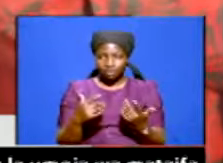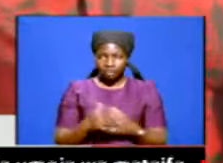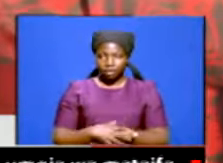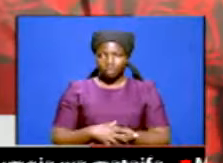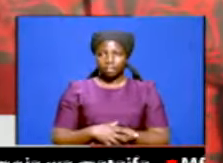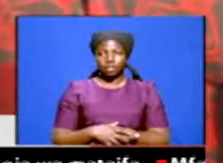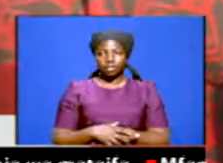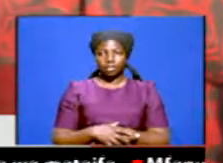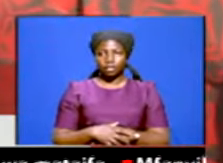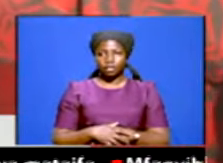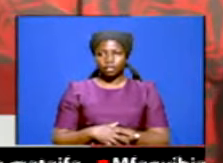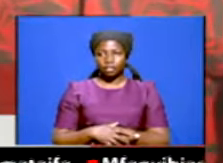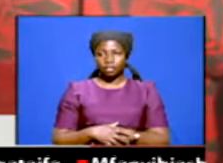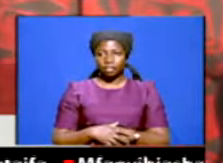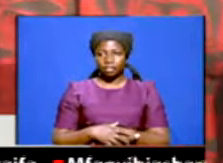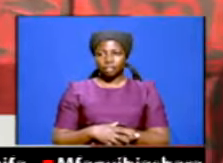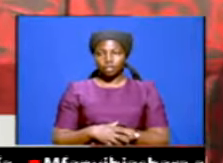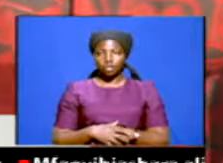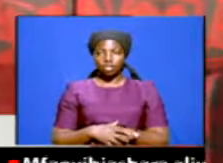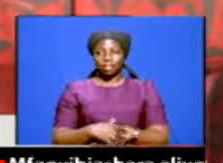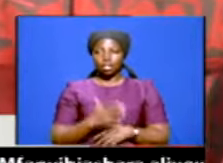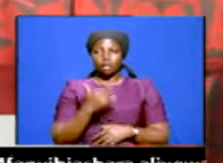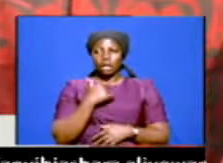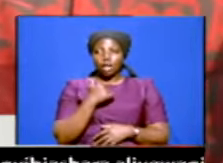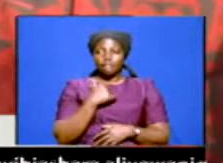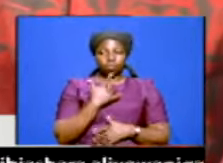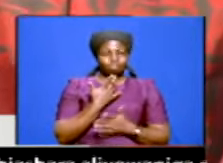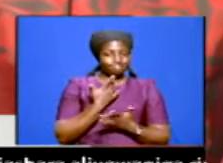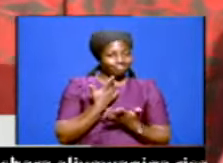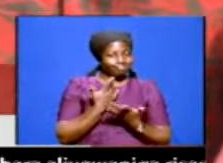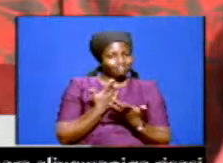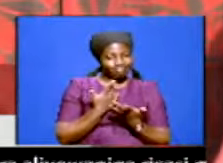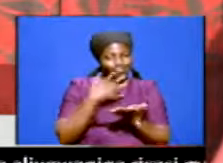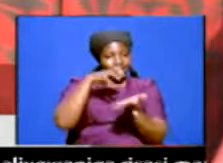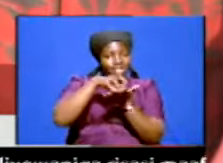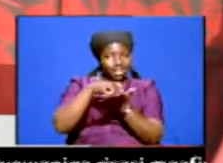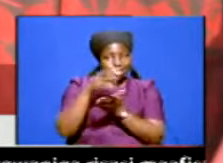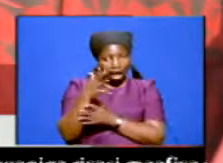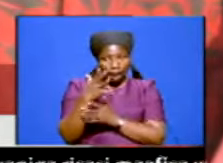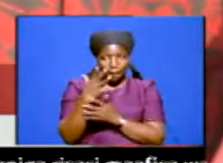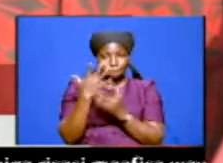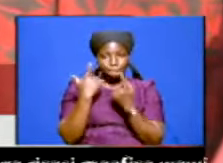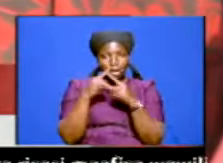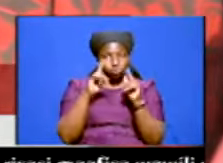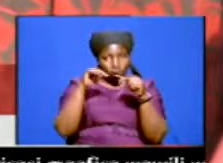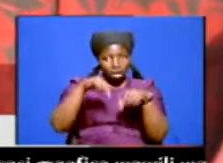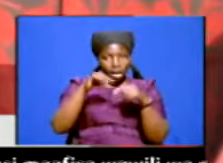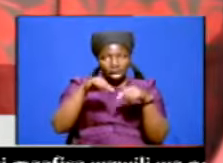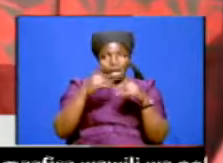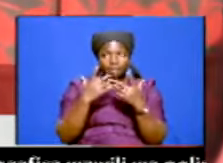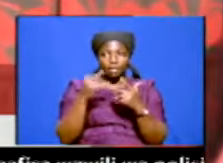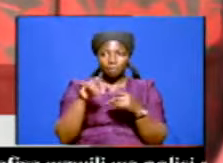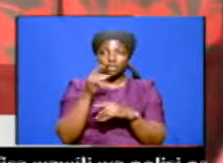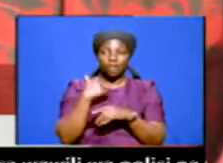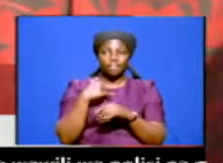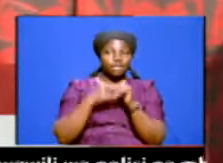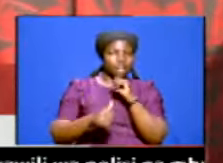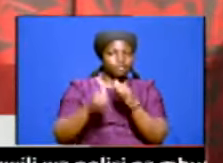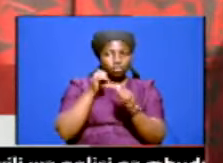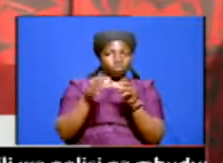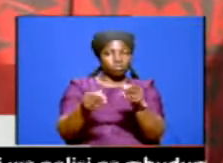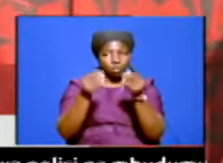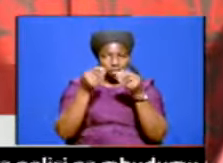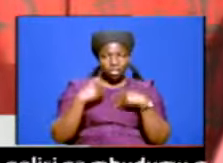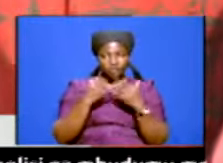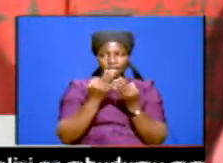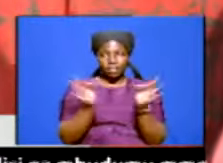up charges, obviously. And so today they have decided, and then on top of that, they have declined to give him a free bond